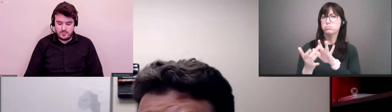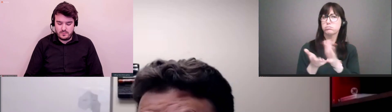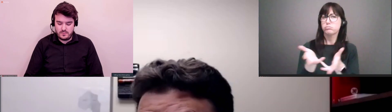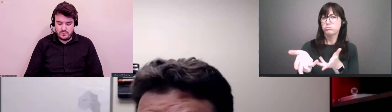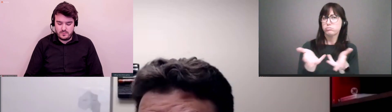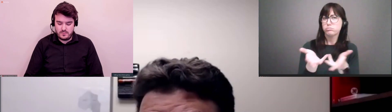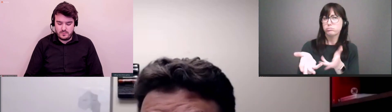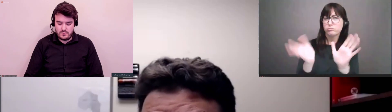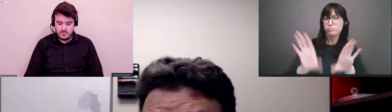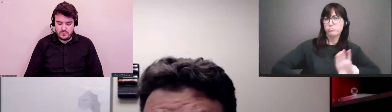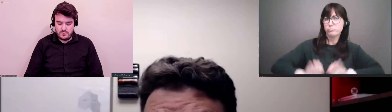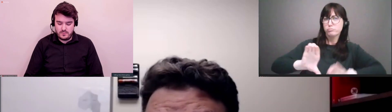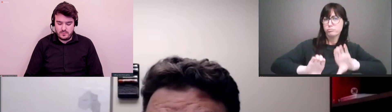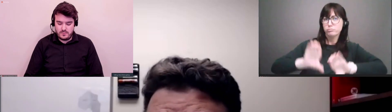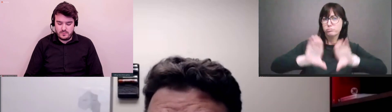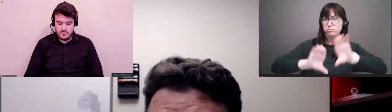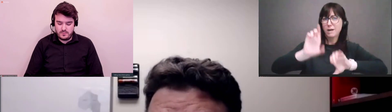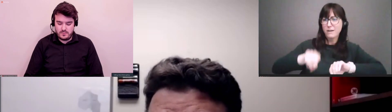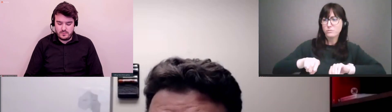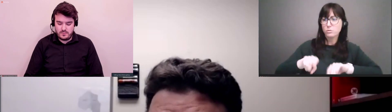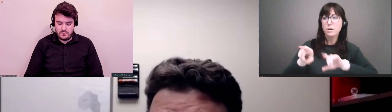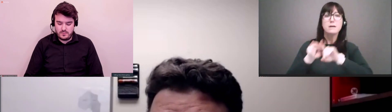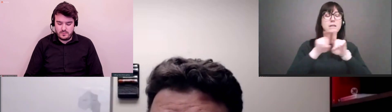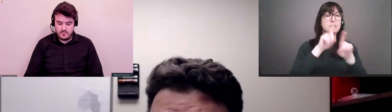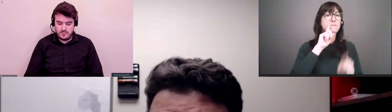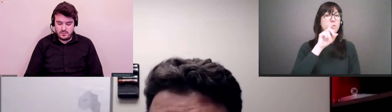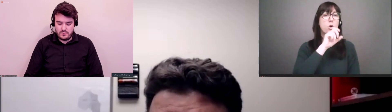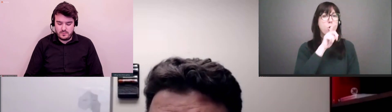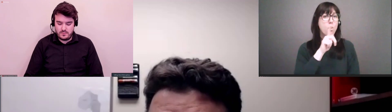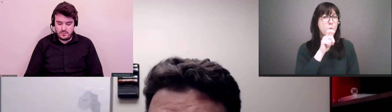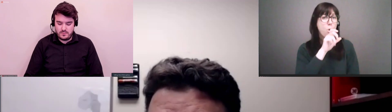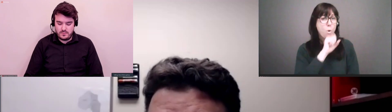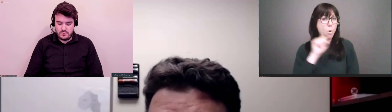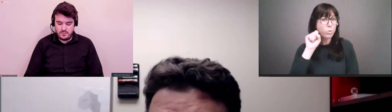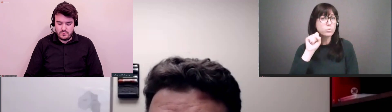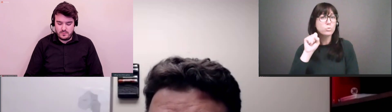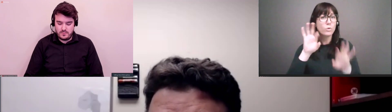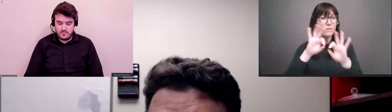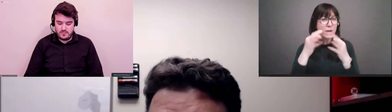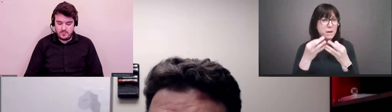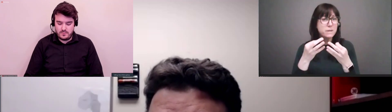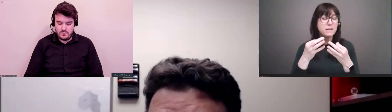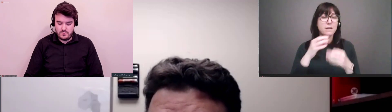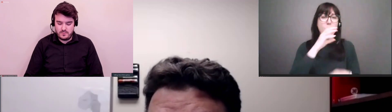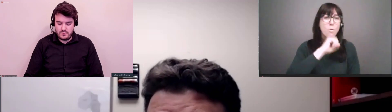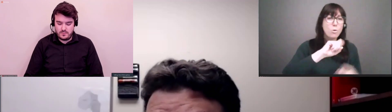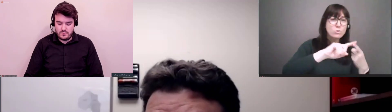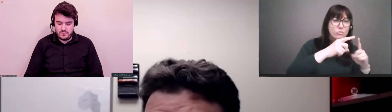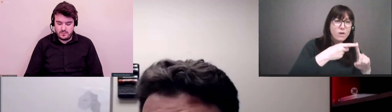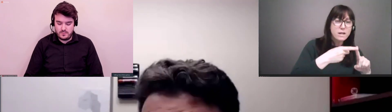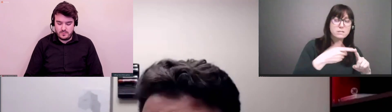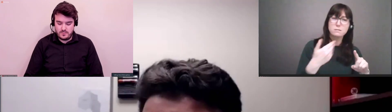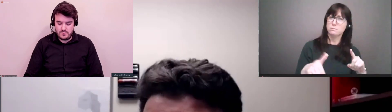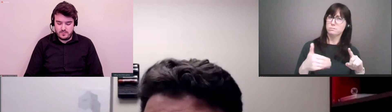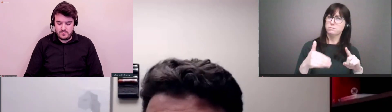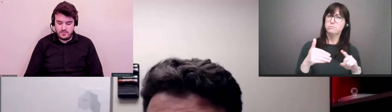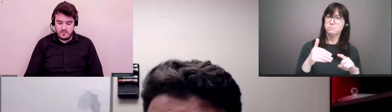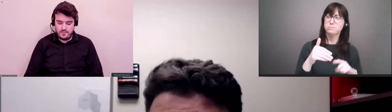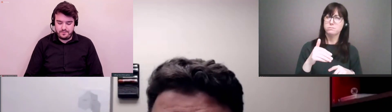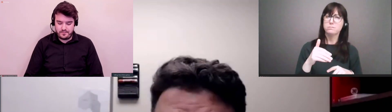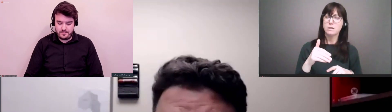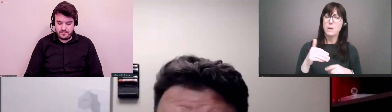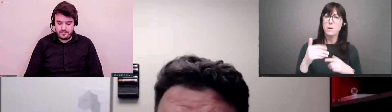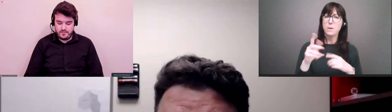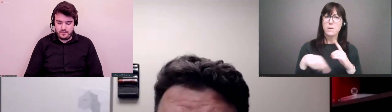particularly with some of our senior members of our families or our friends, because, you know, quite frankly, you know, in